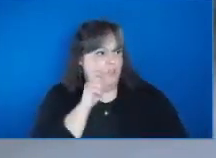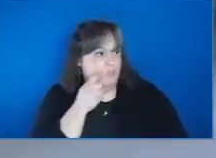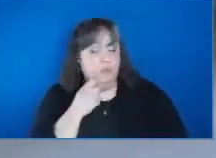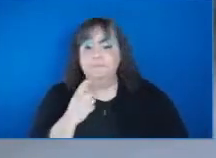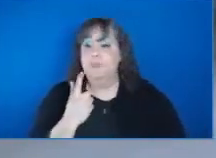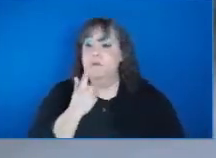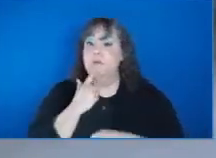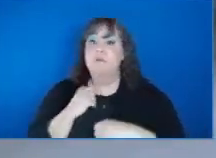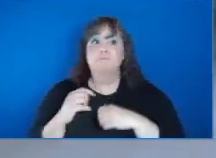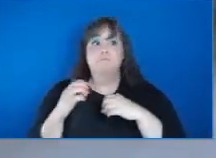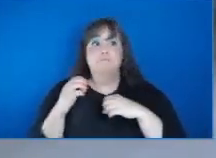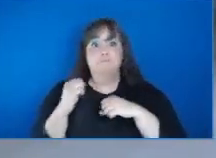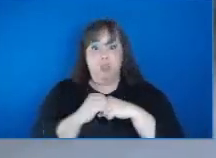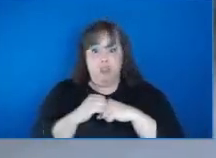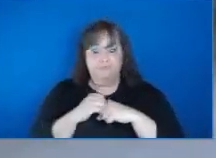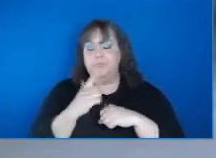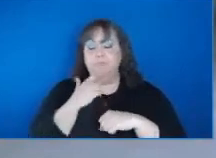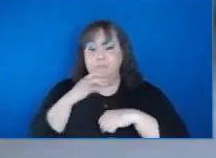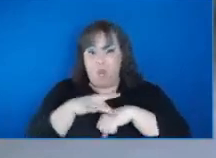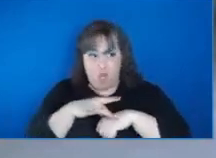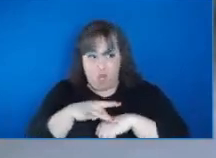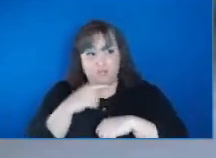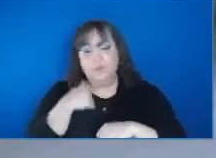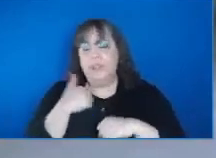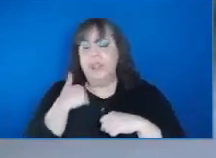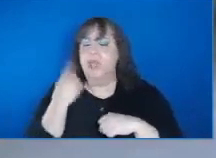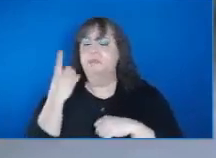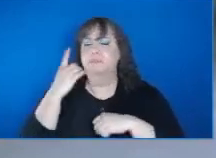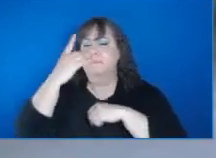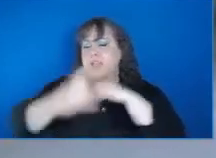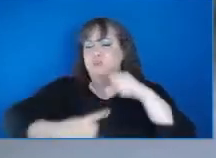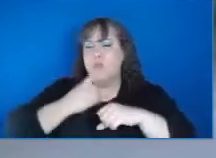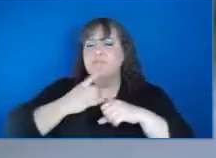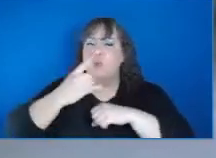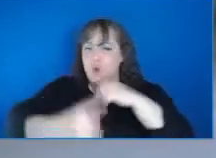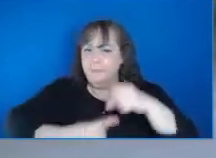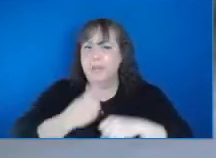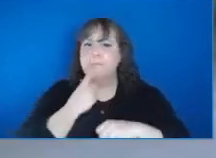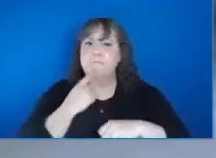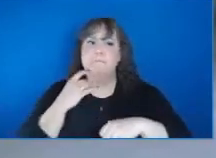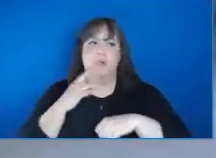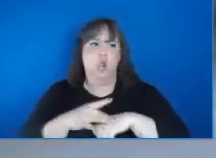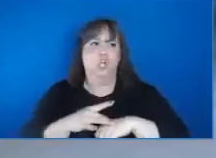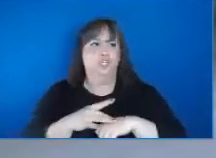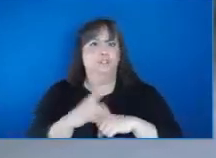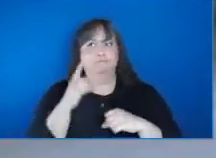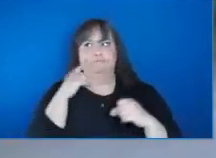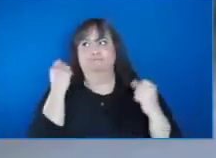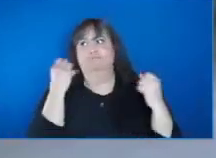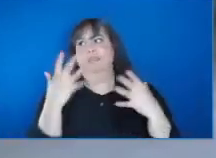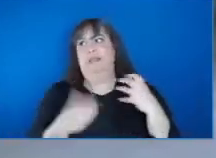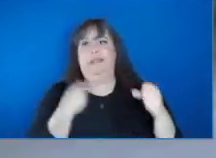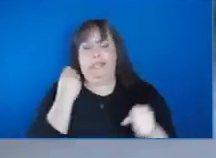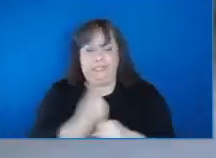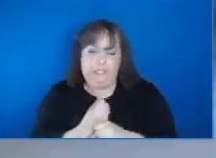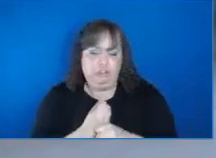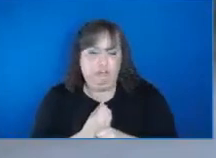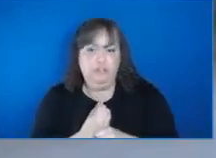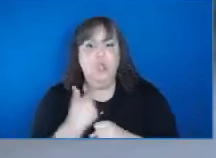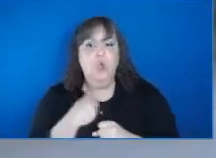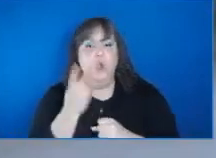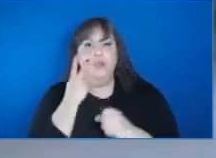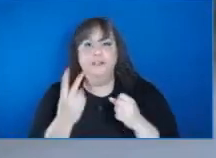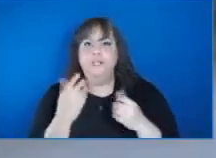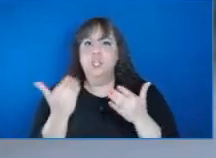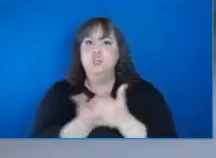having spacecraft that orbit at Mars for decades now, we can see new craters all the time